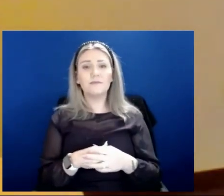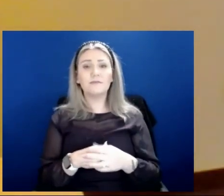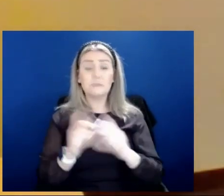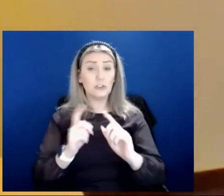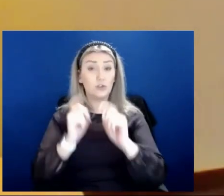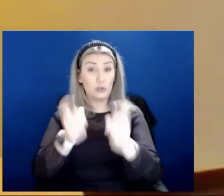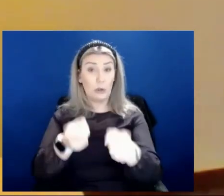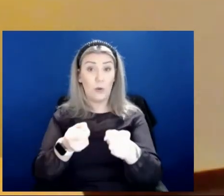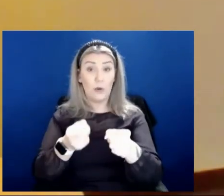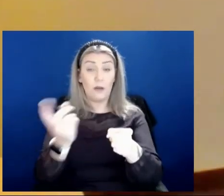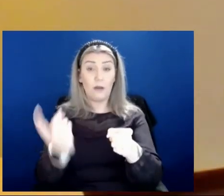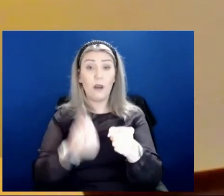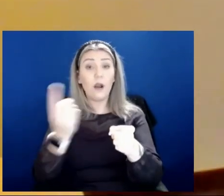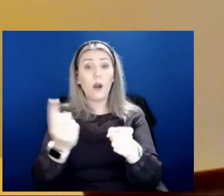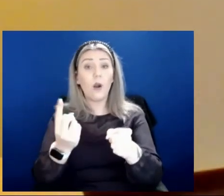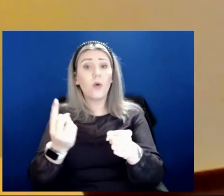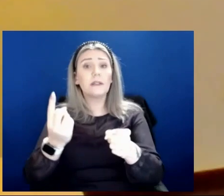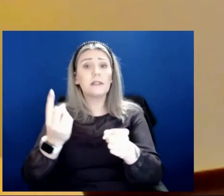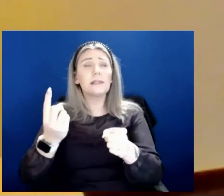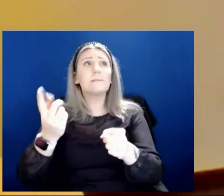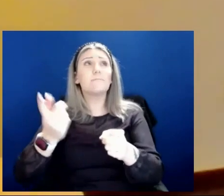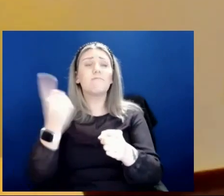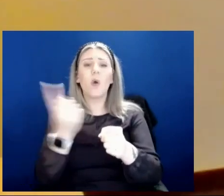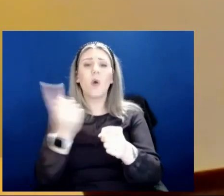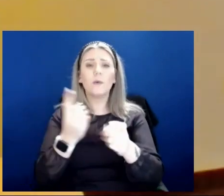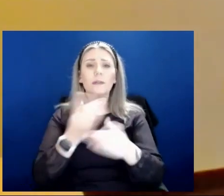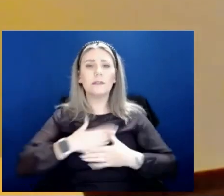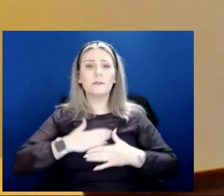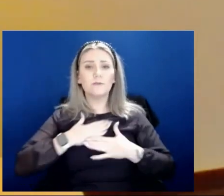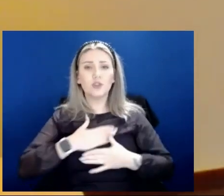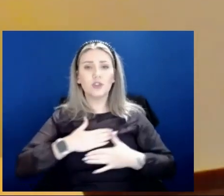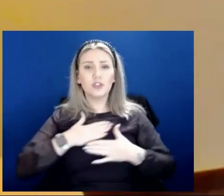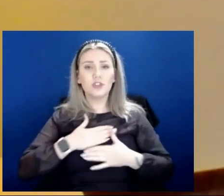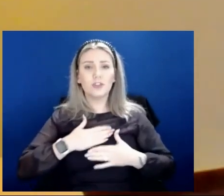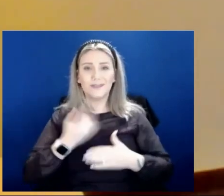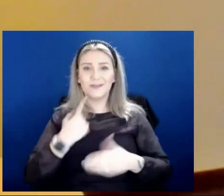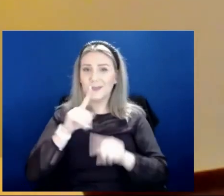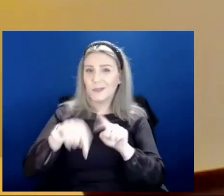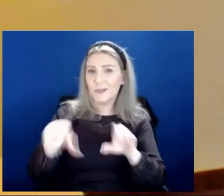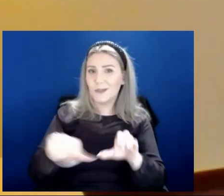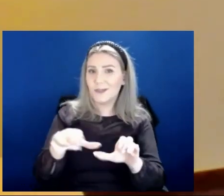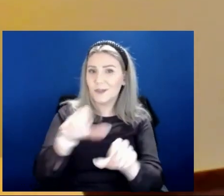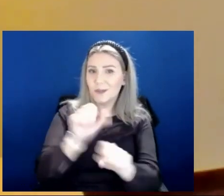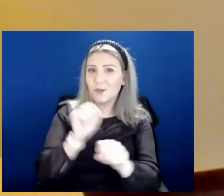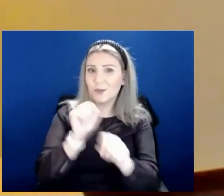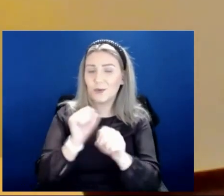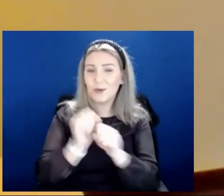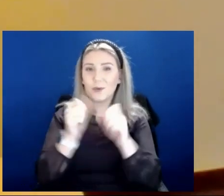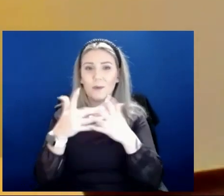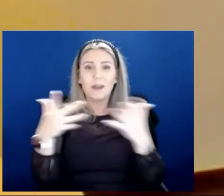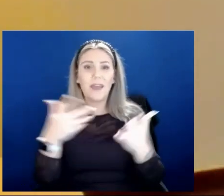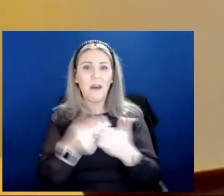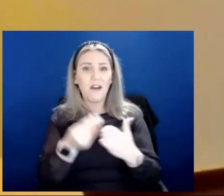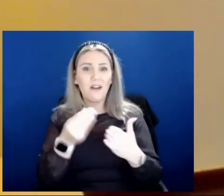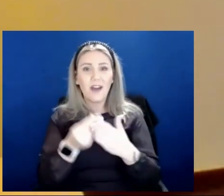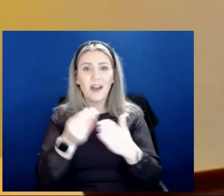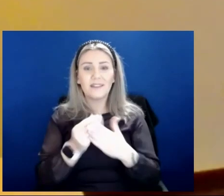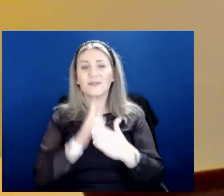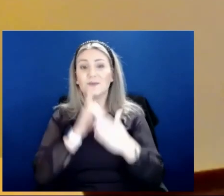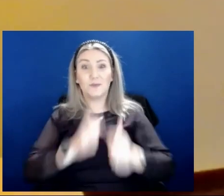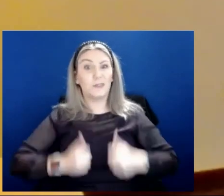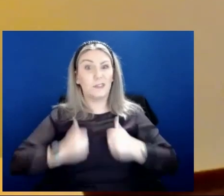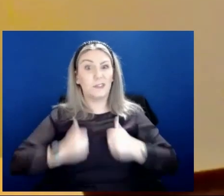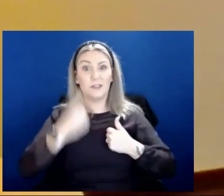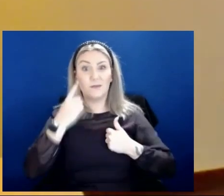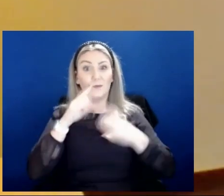is always appreciated. We cannot do the work we do without funds. It's the reality of the world.